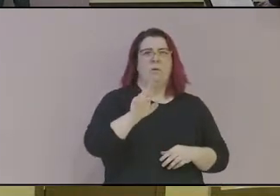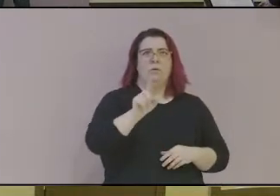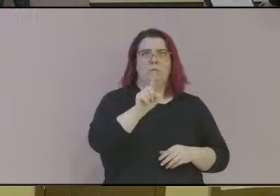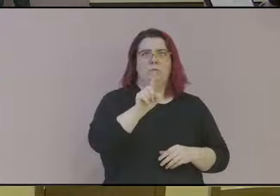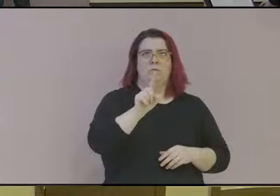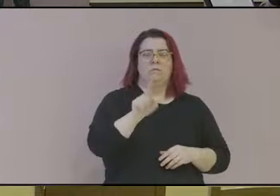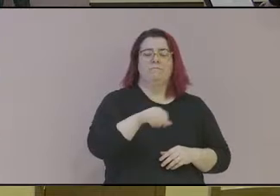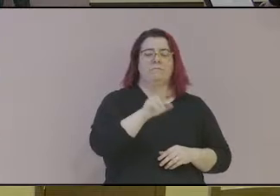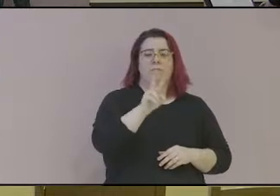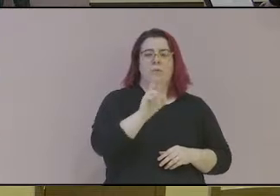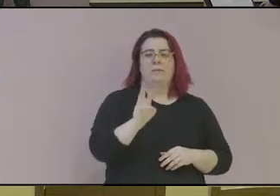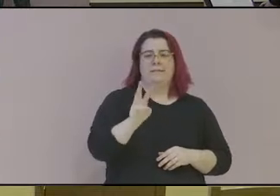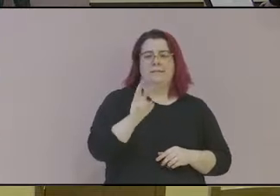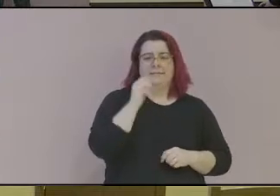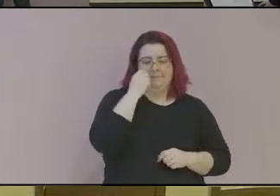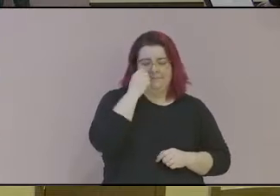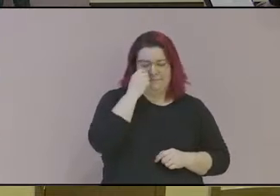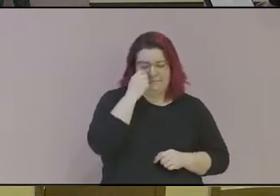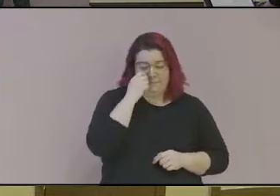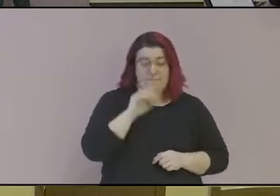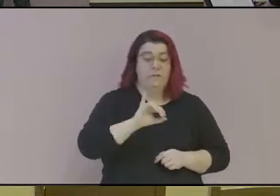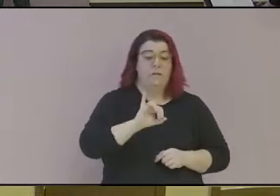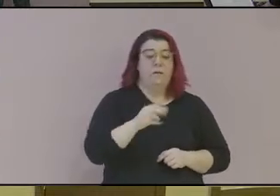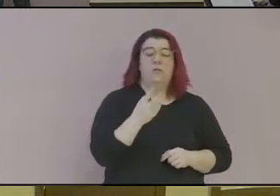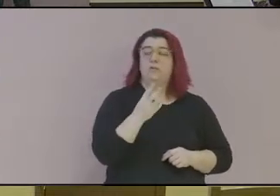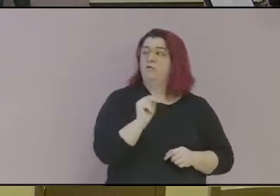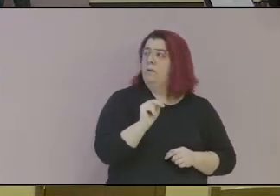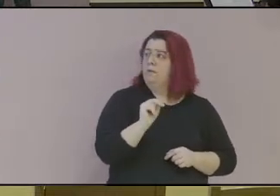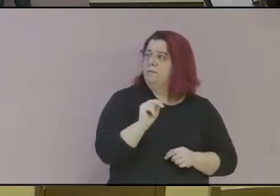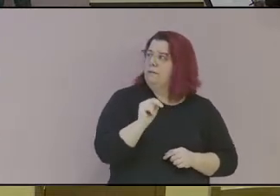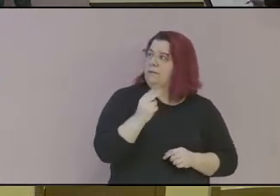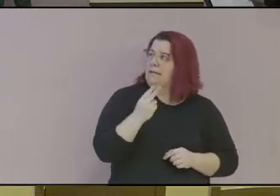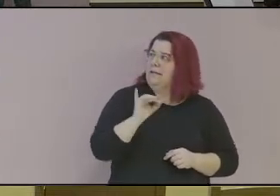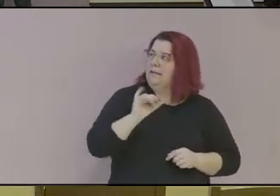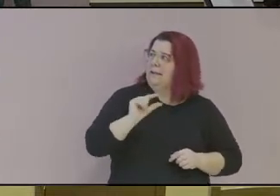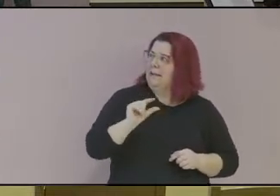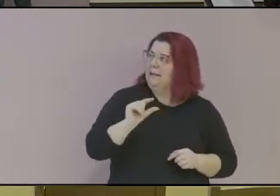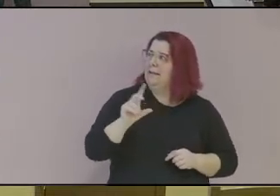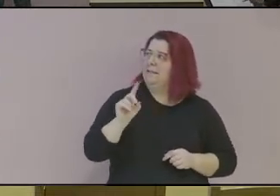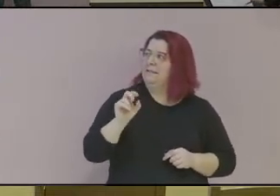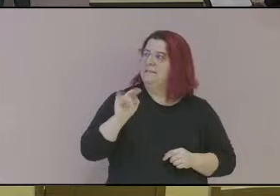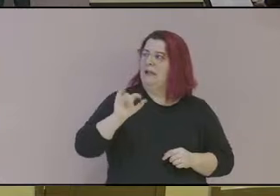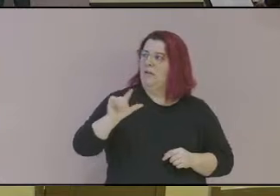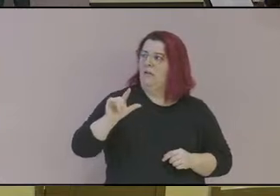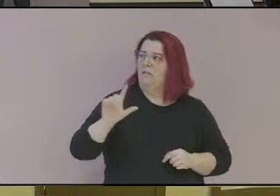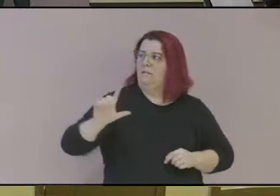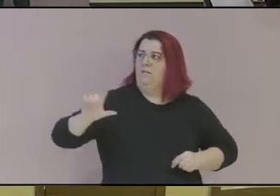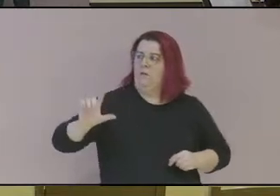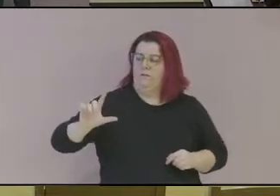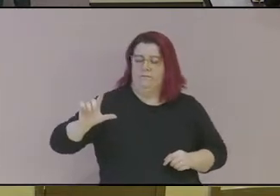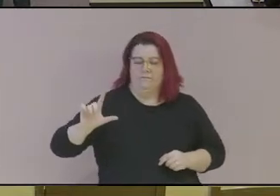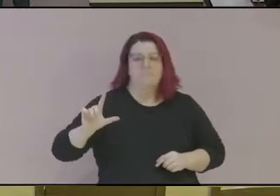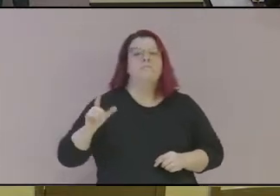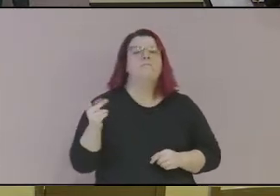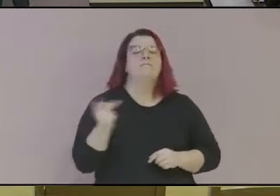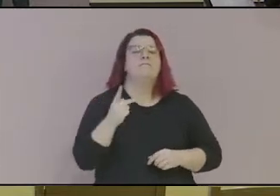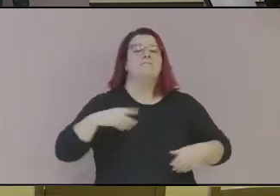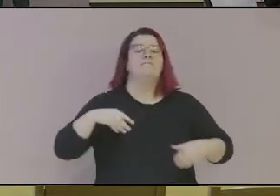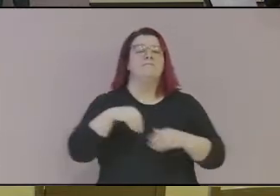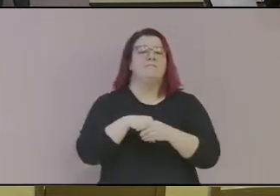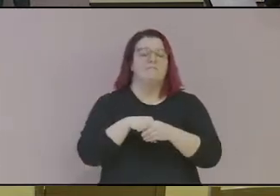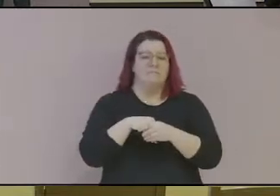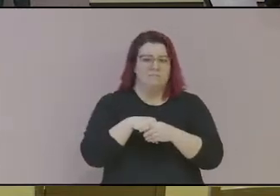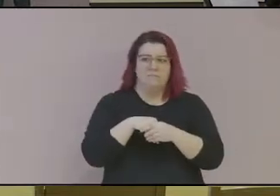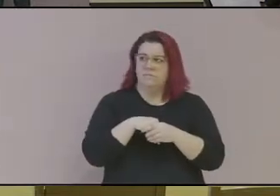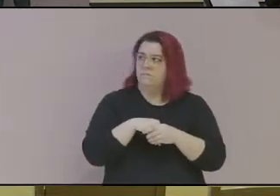2006 by John Hick and Daniel O'Loughlin, physicians working with the Minnesota Department of Health and Terrorism Task Force, who